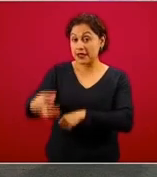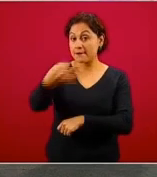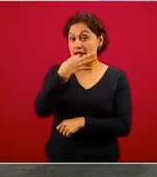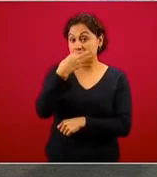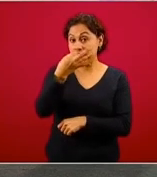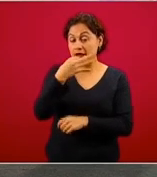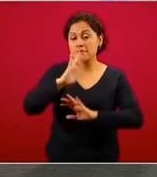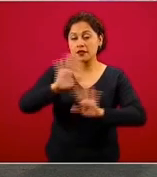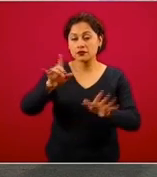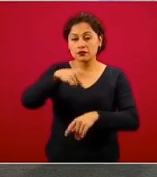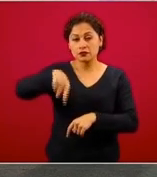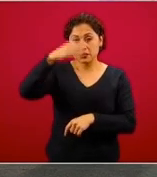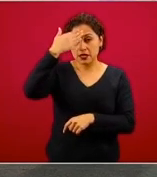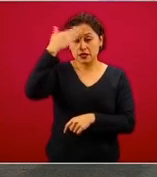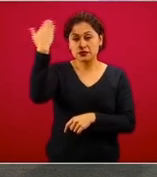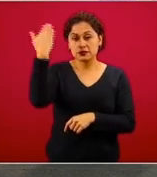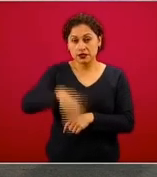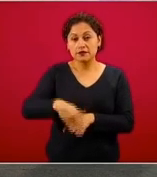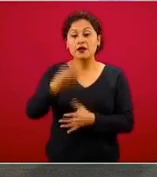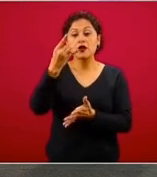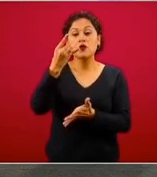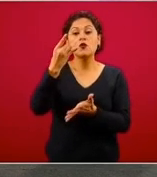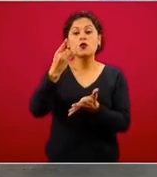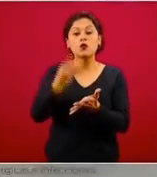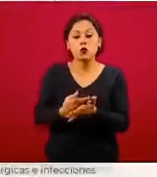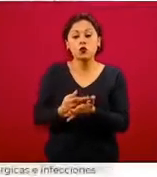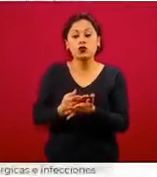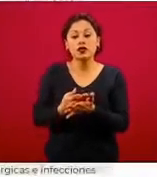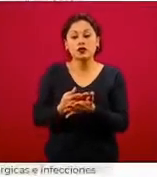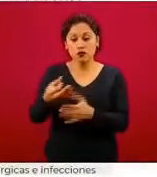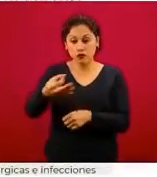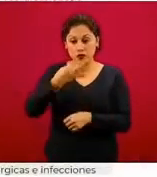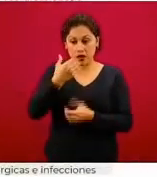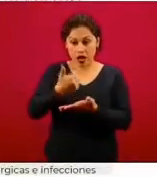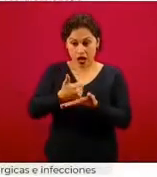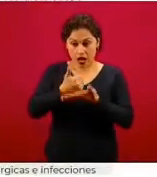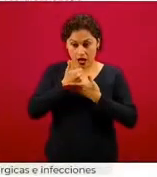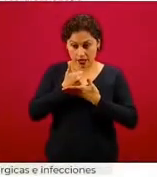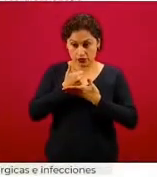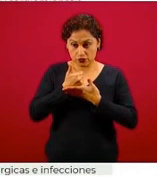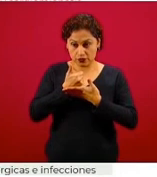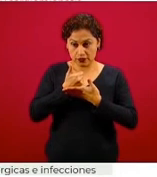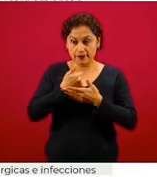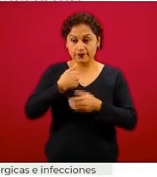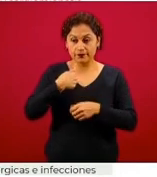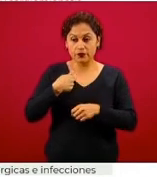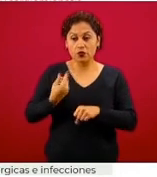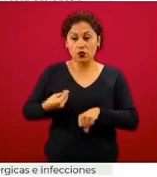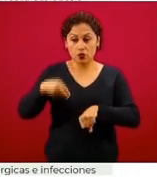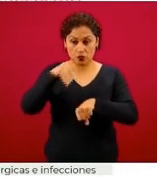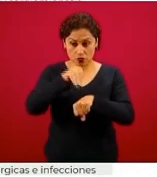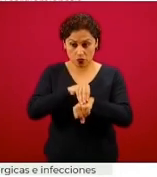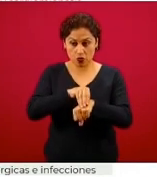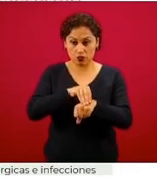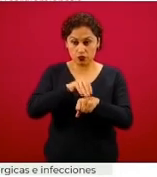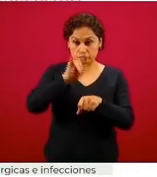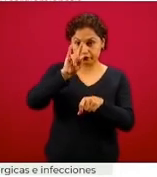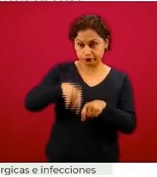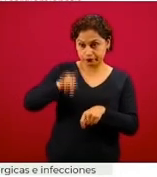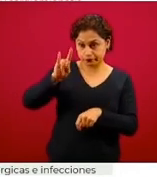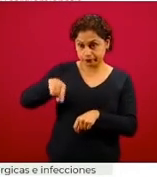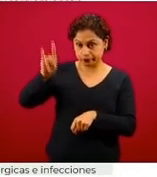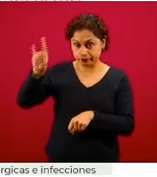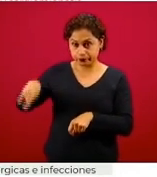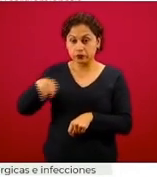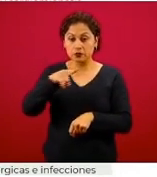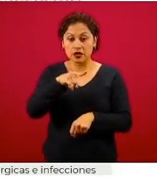show mecanismo de mild acción or que les severe señalaba, symptoms. y Some of them lo even pongo porque die. hay efectos secundarios que hay que cuidar. So taking all Si of ya this into tenemos la account,